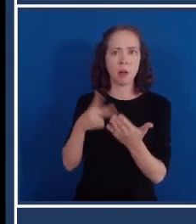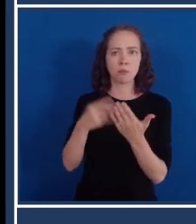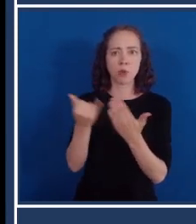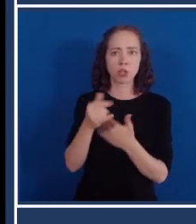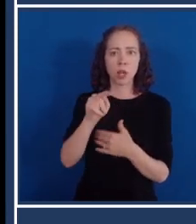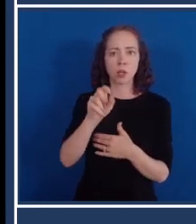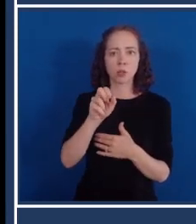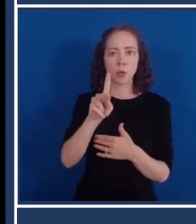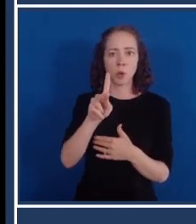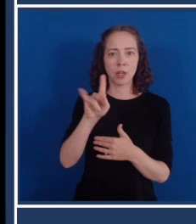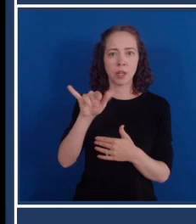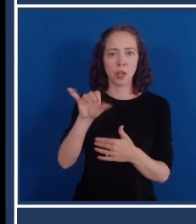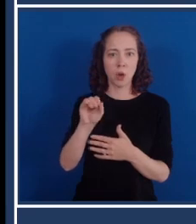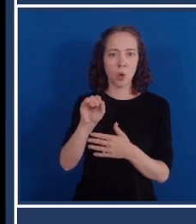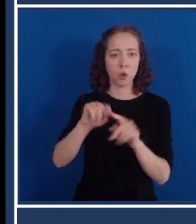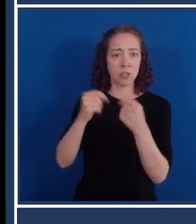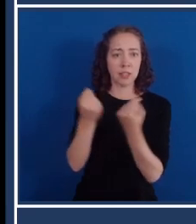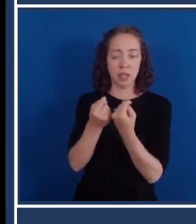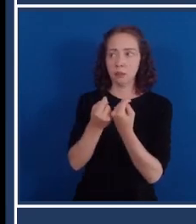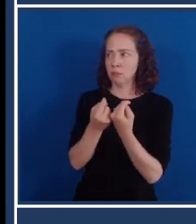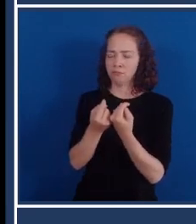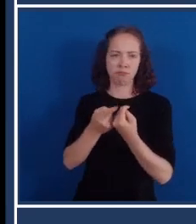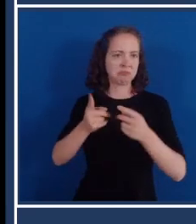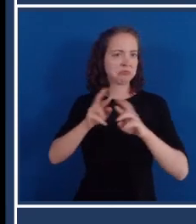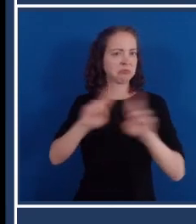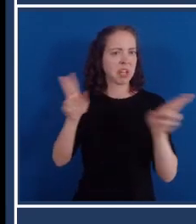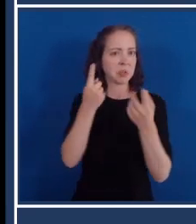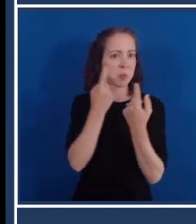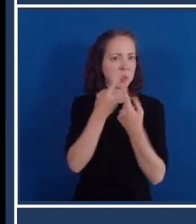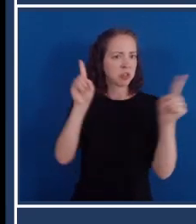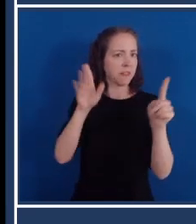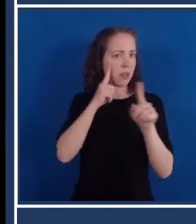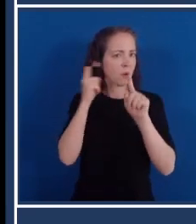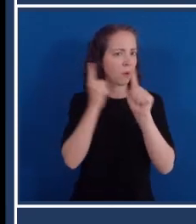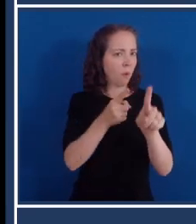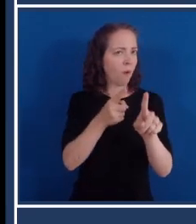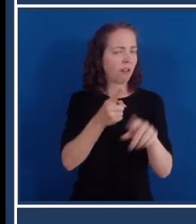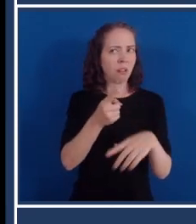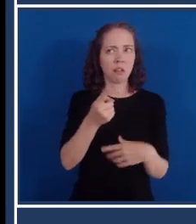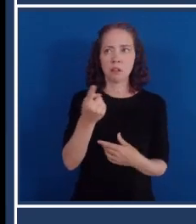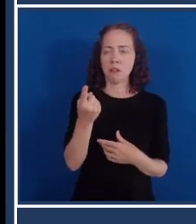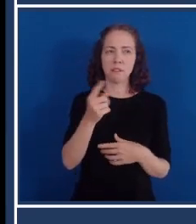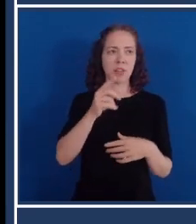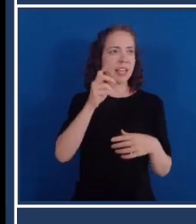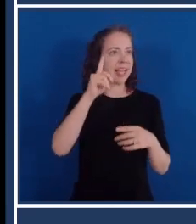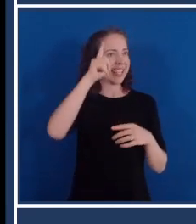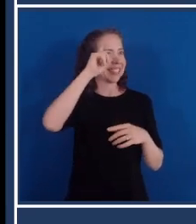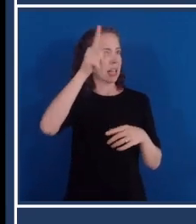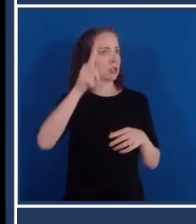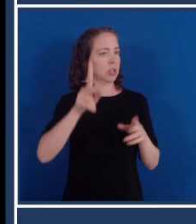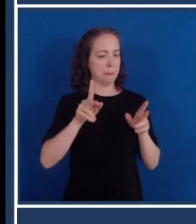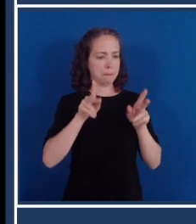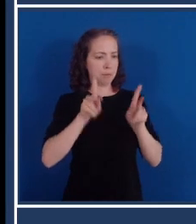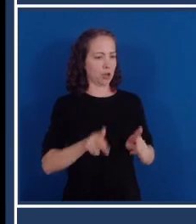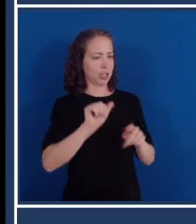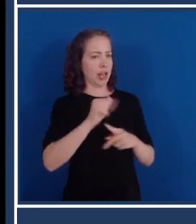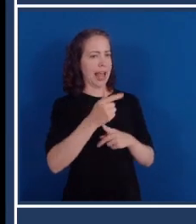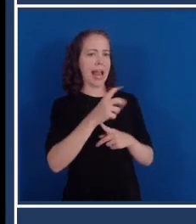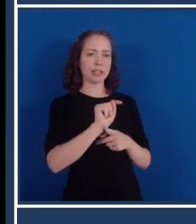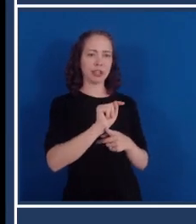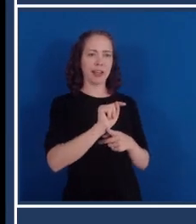way to achieving their goal of demonstrating how to build intelligent personal agents that extend